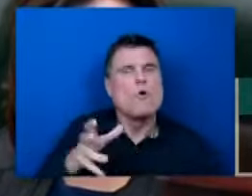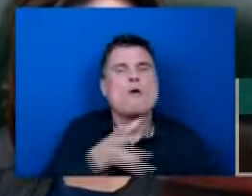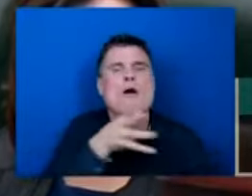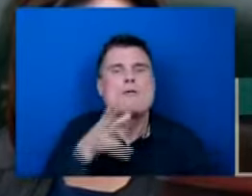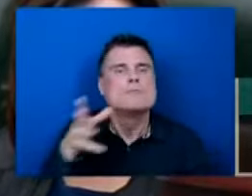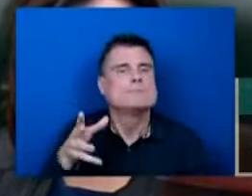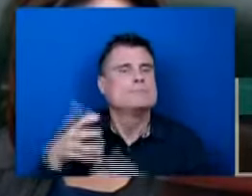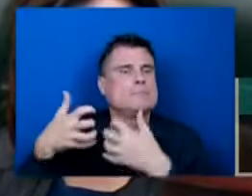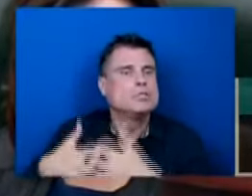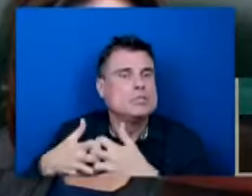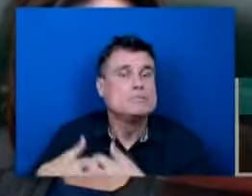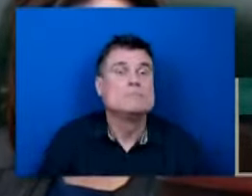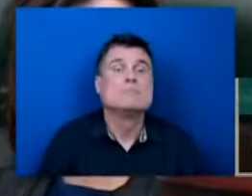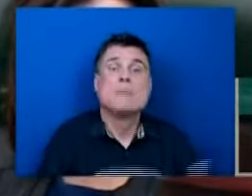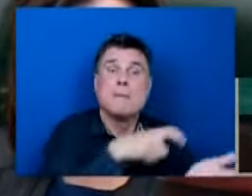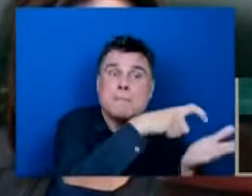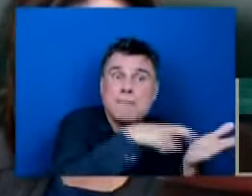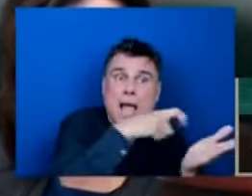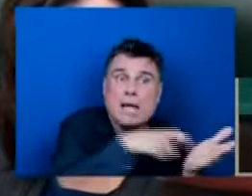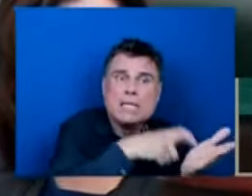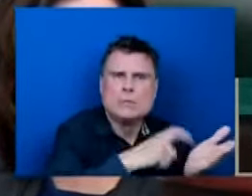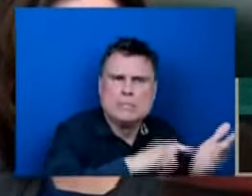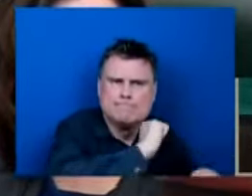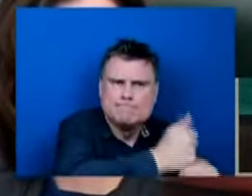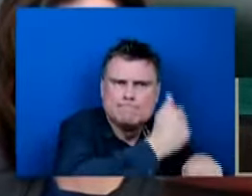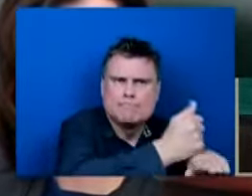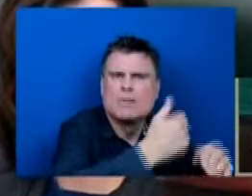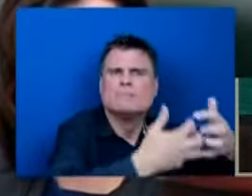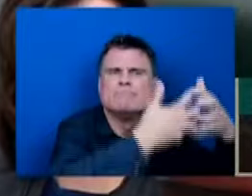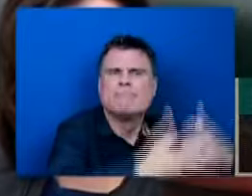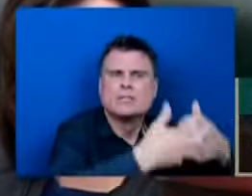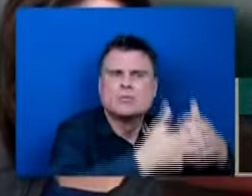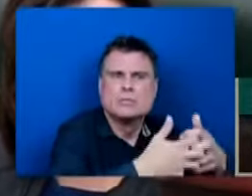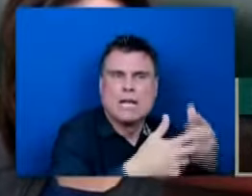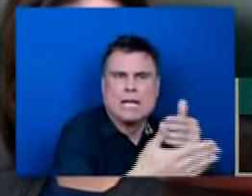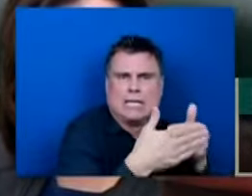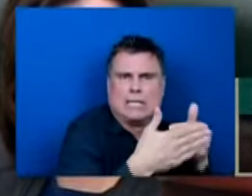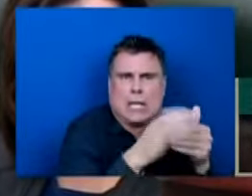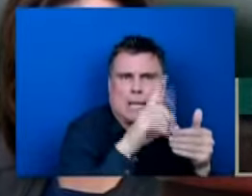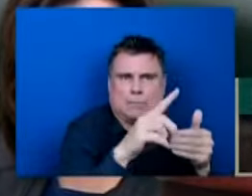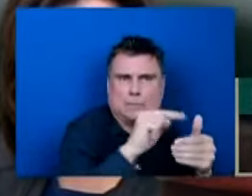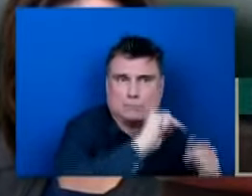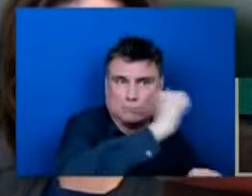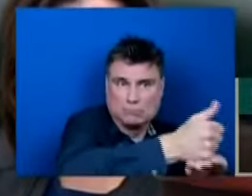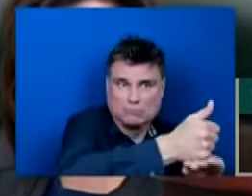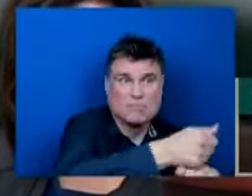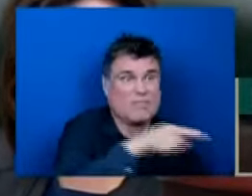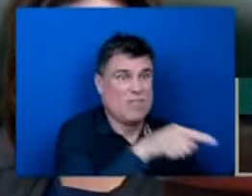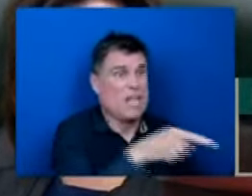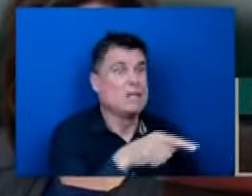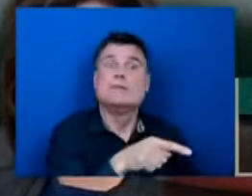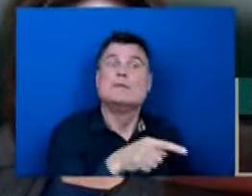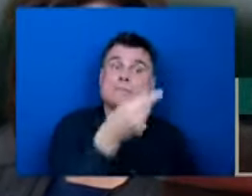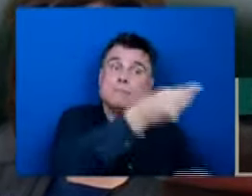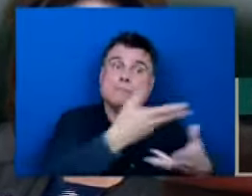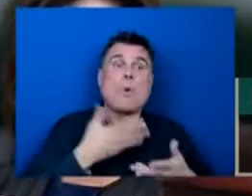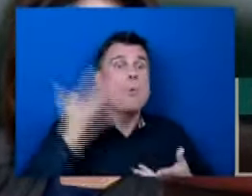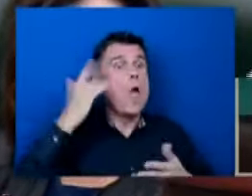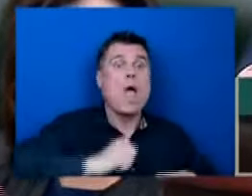near Edmonton, citing the province's corporate tax rate as a key reason for choosing Alberta.